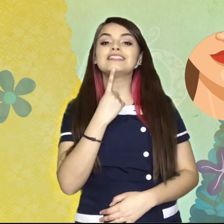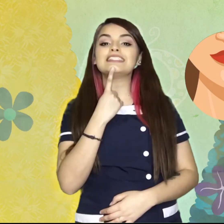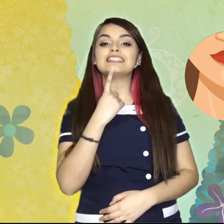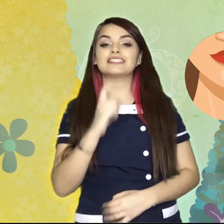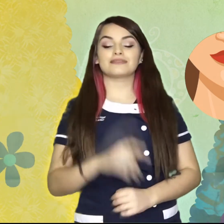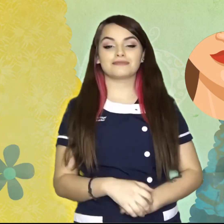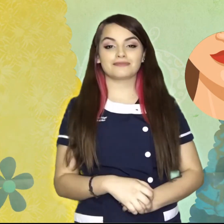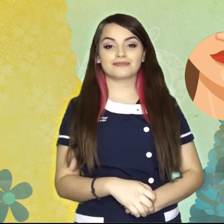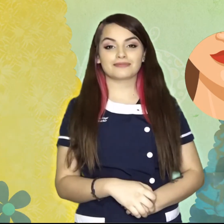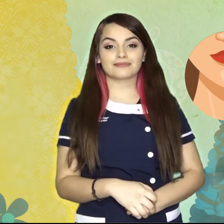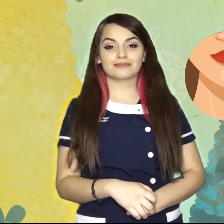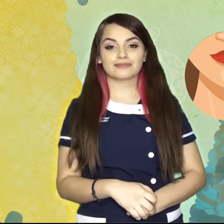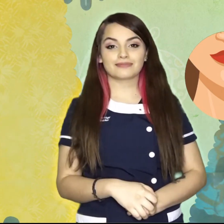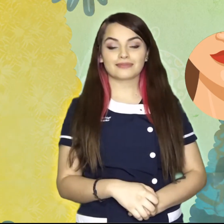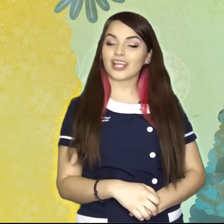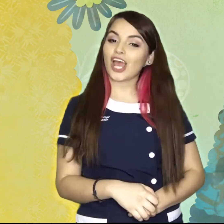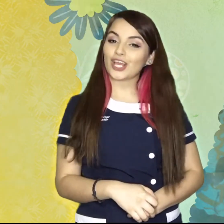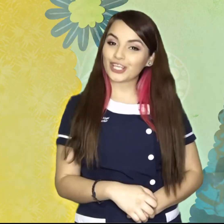Chin.